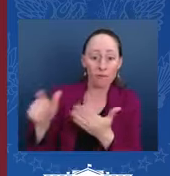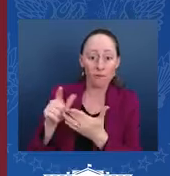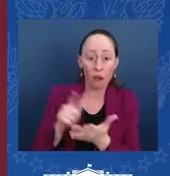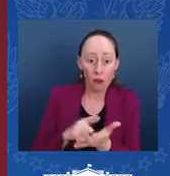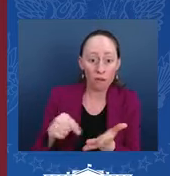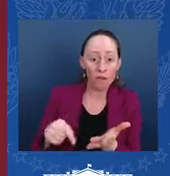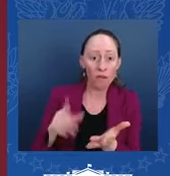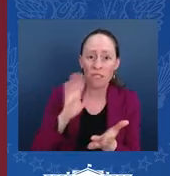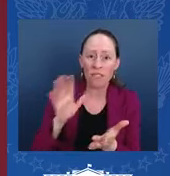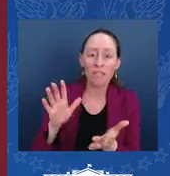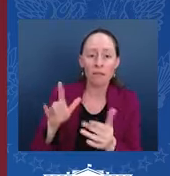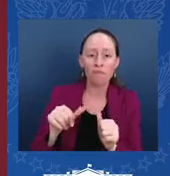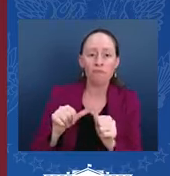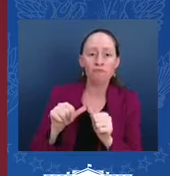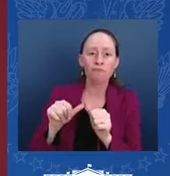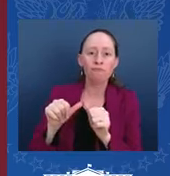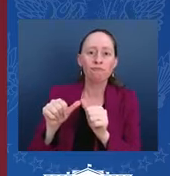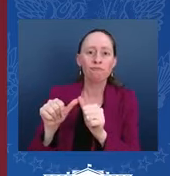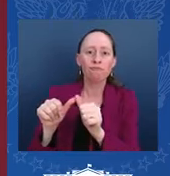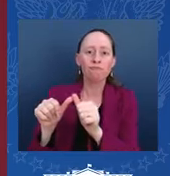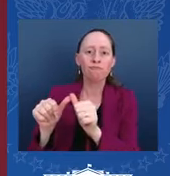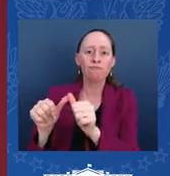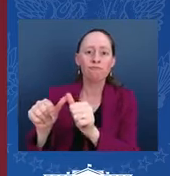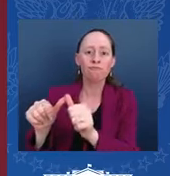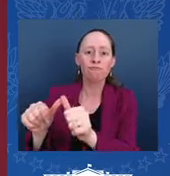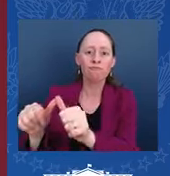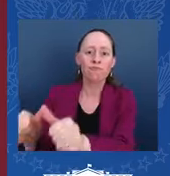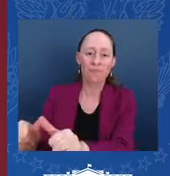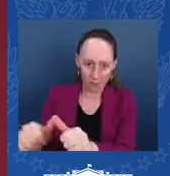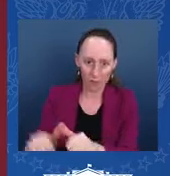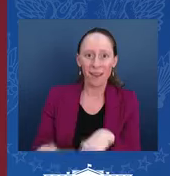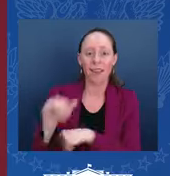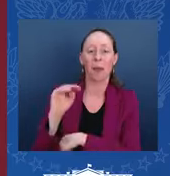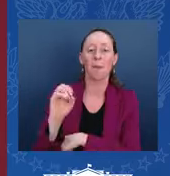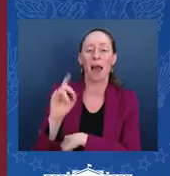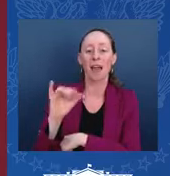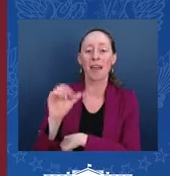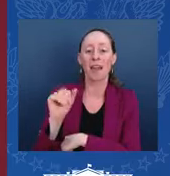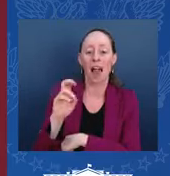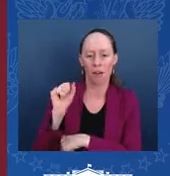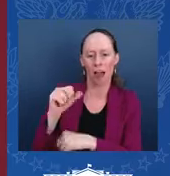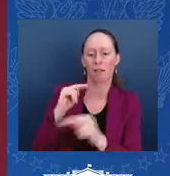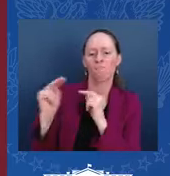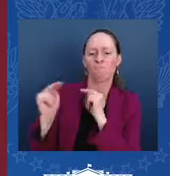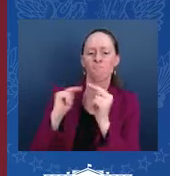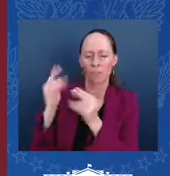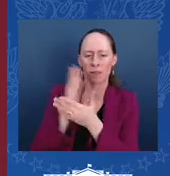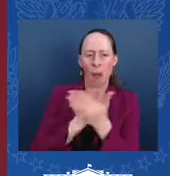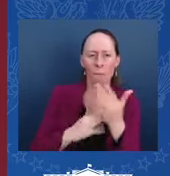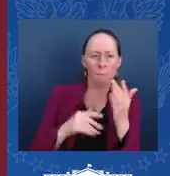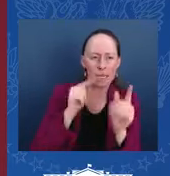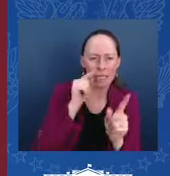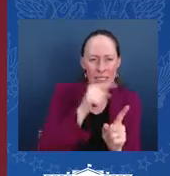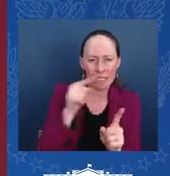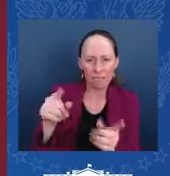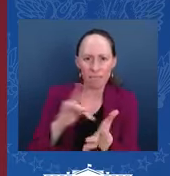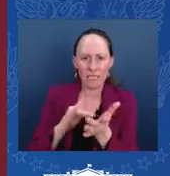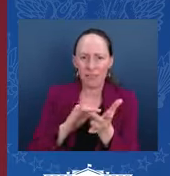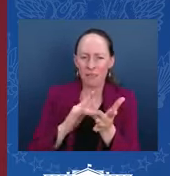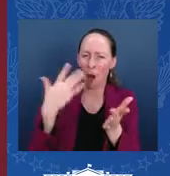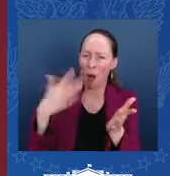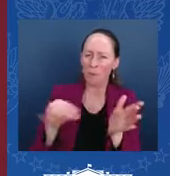negotiate lower prices for some of the costliest drugs that treat everything from heart disease to arthritis to